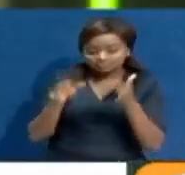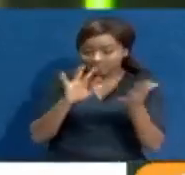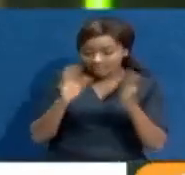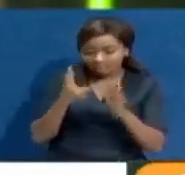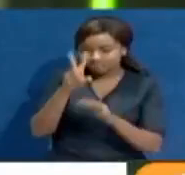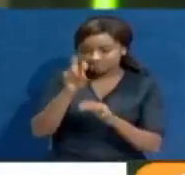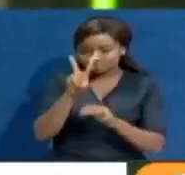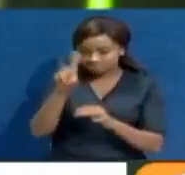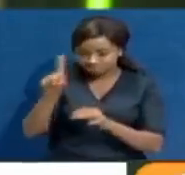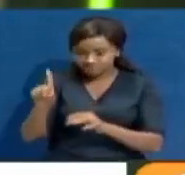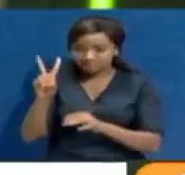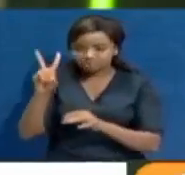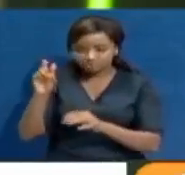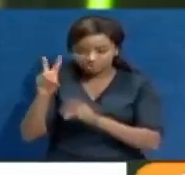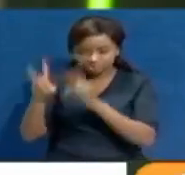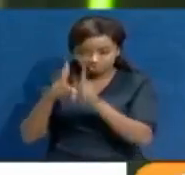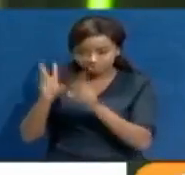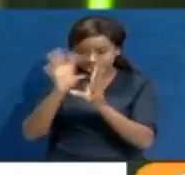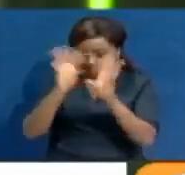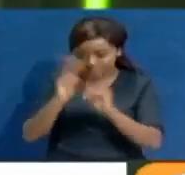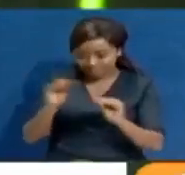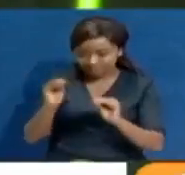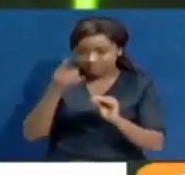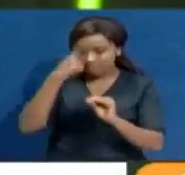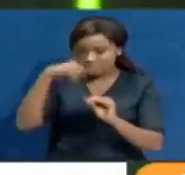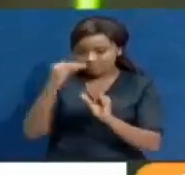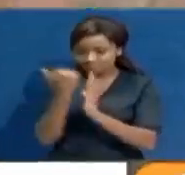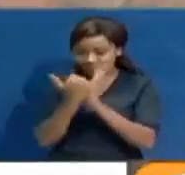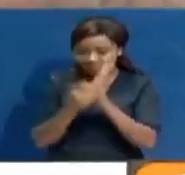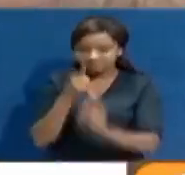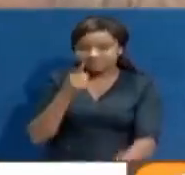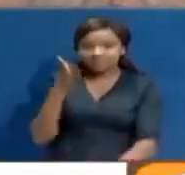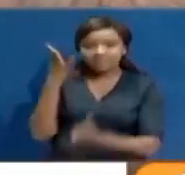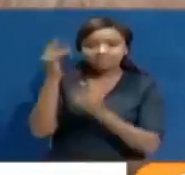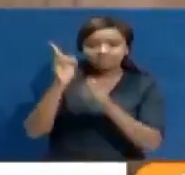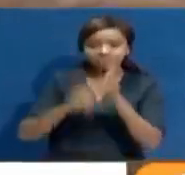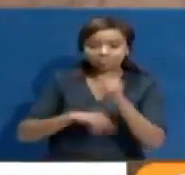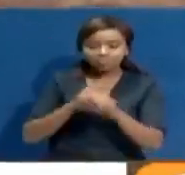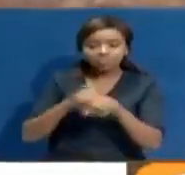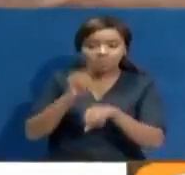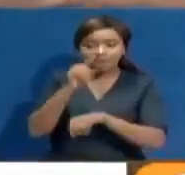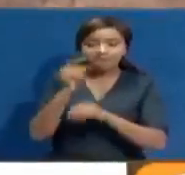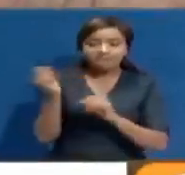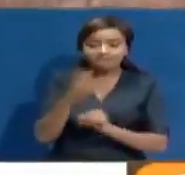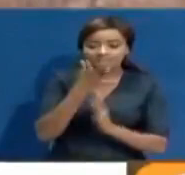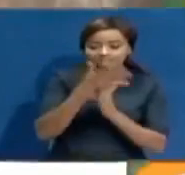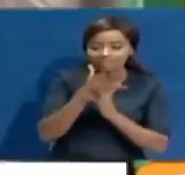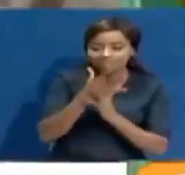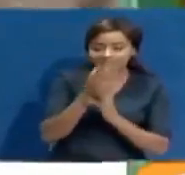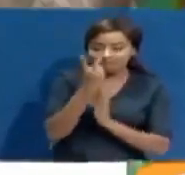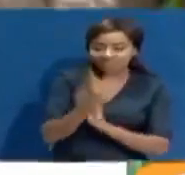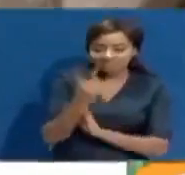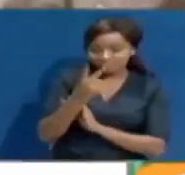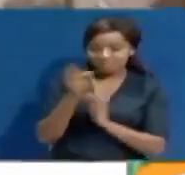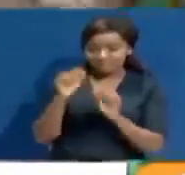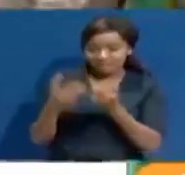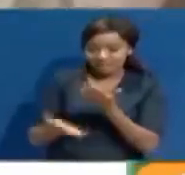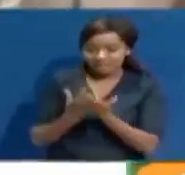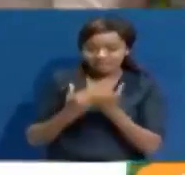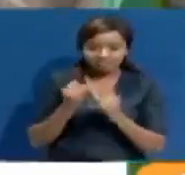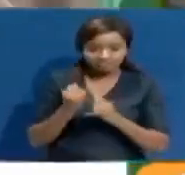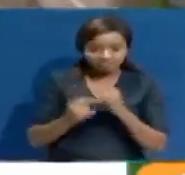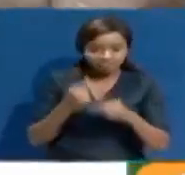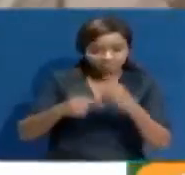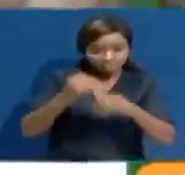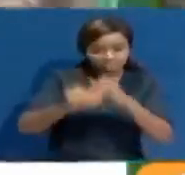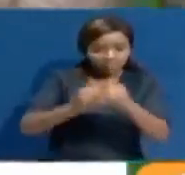of the 2021-2022 budget policy statement, expected by mid-February to pave way for the commencement of the budget